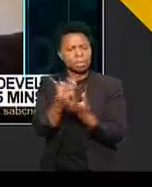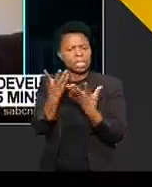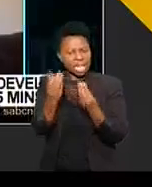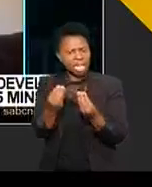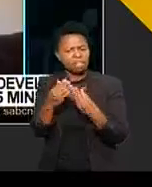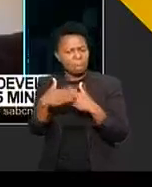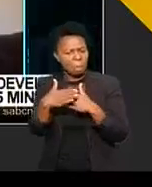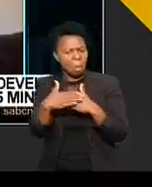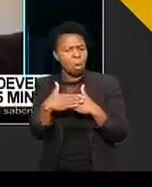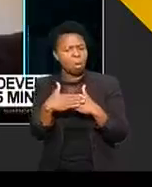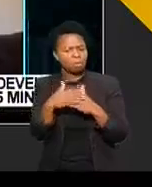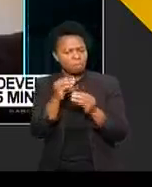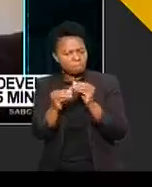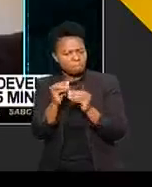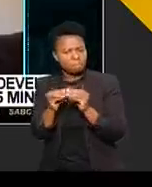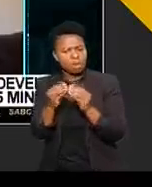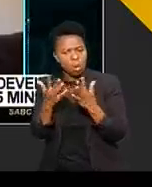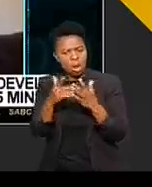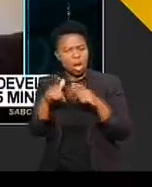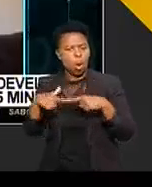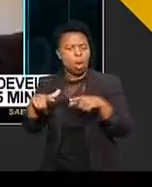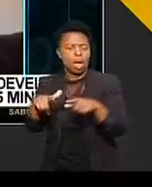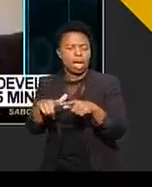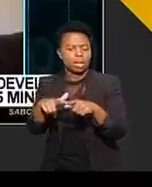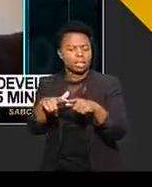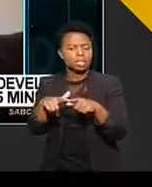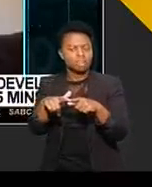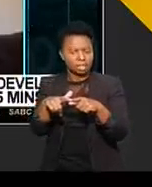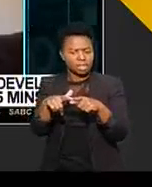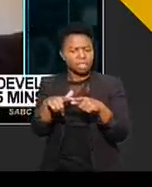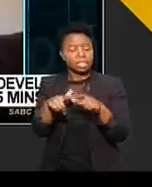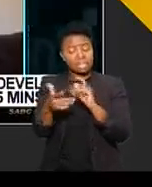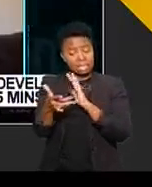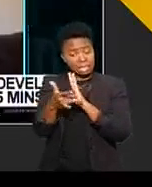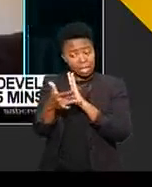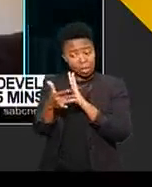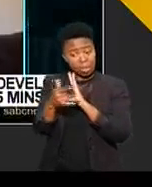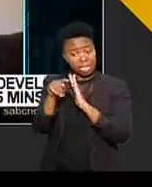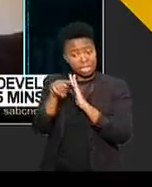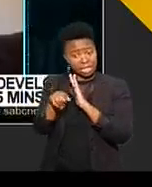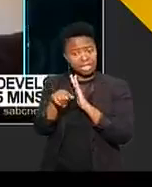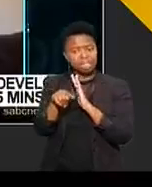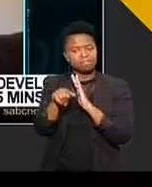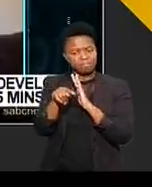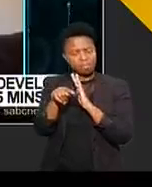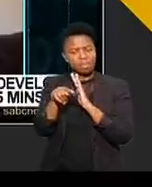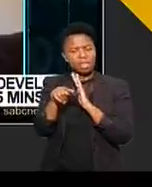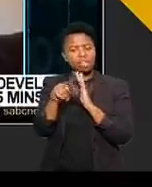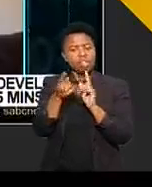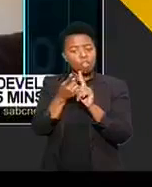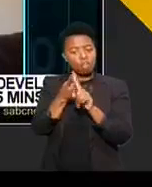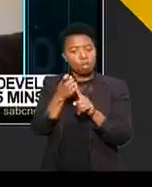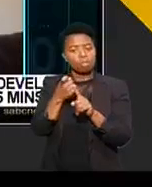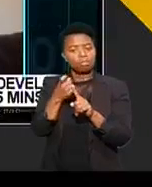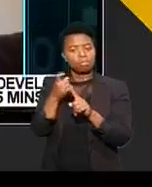that are produced locally. Some of the core ingredients of these technologies are sort of produced by our company locally.